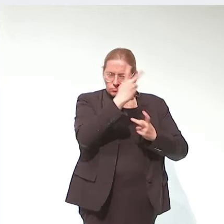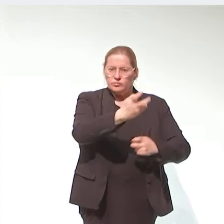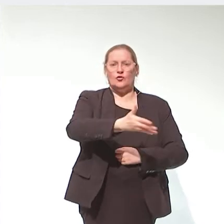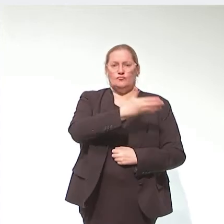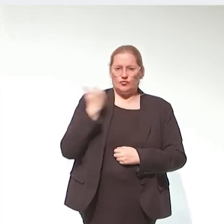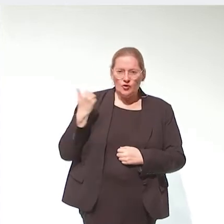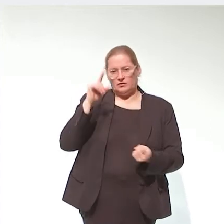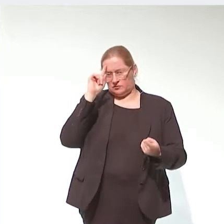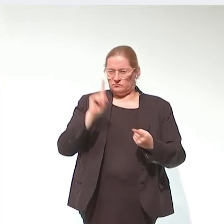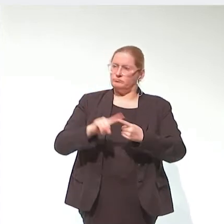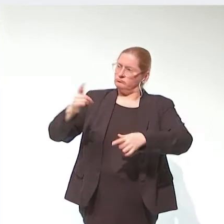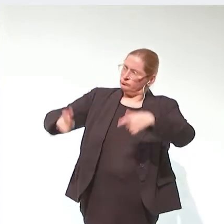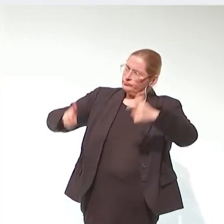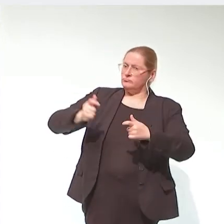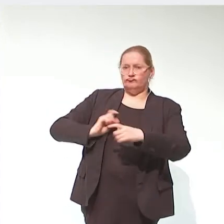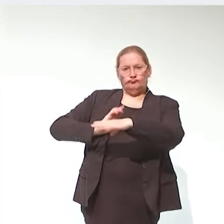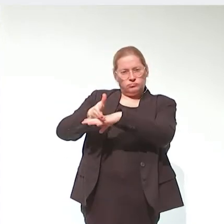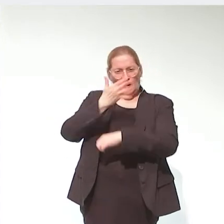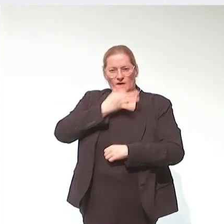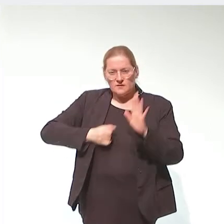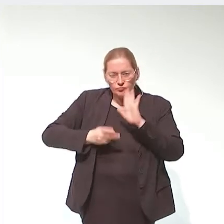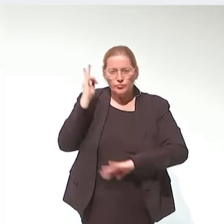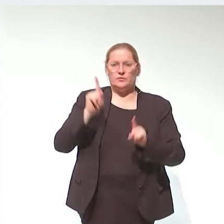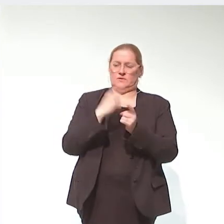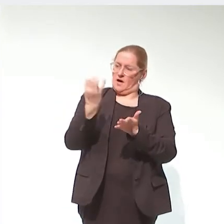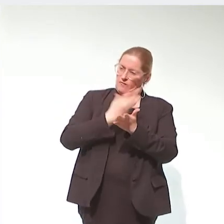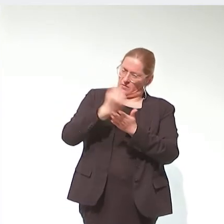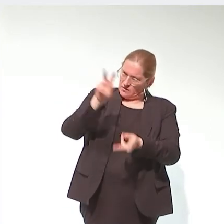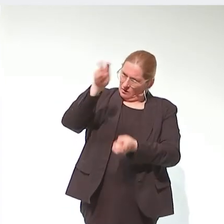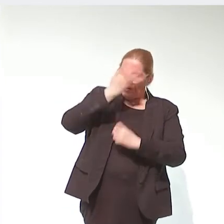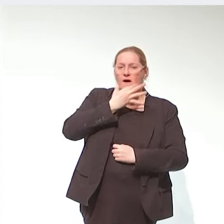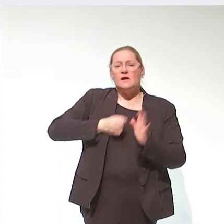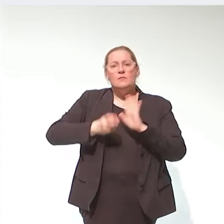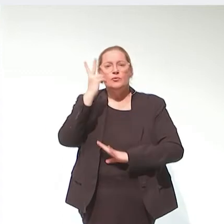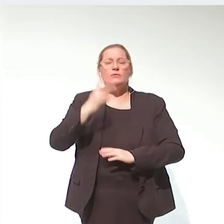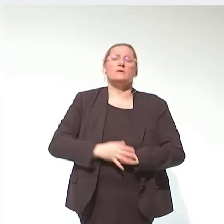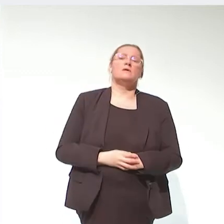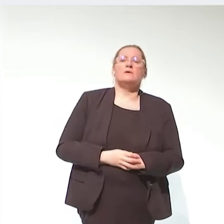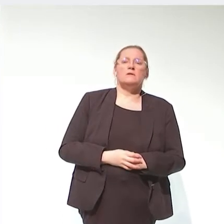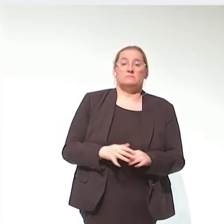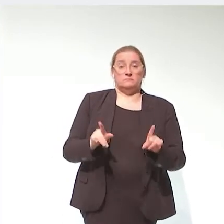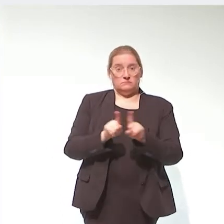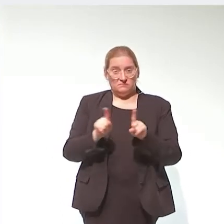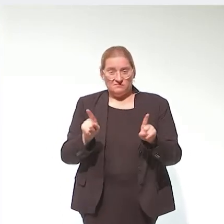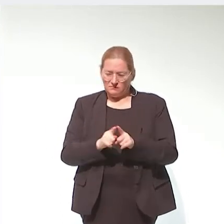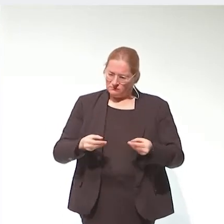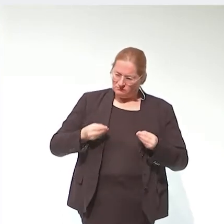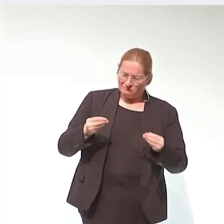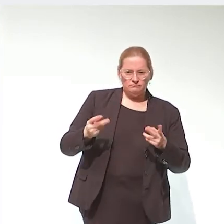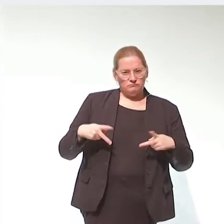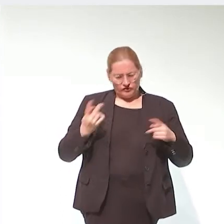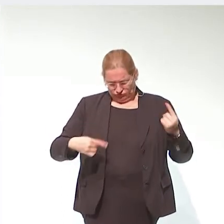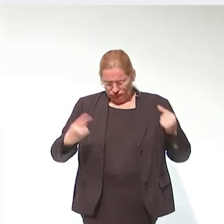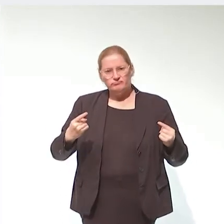more accessible, to provide better opportunities for persons with disabilities to be independent and to